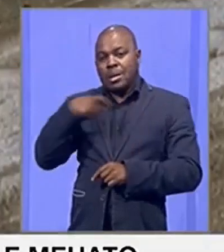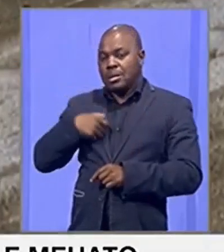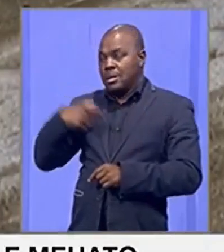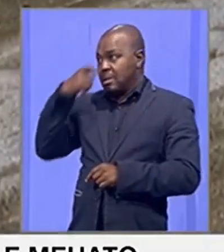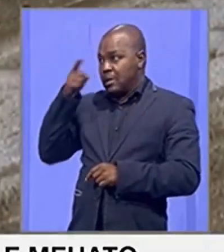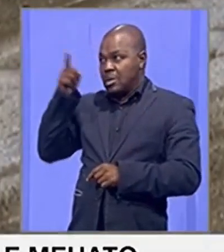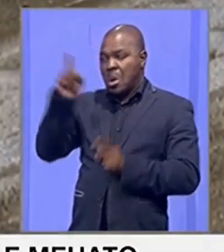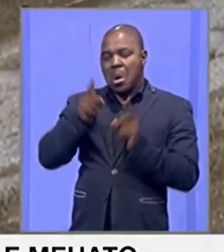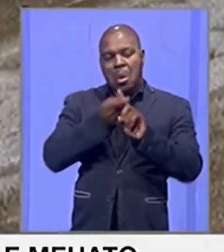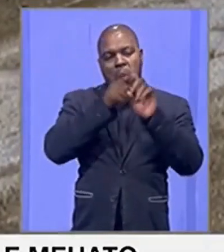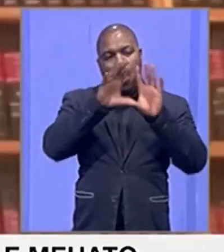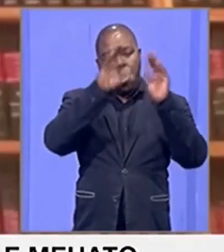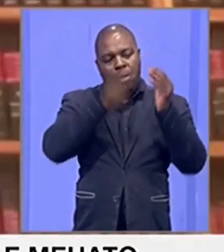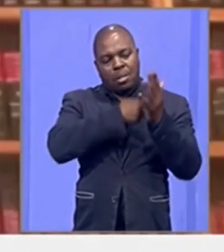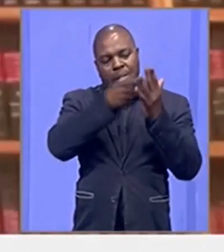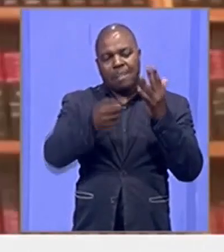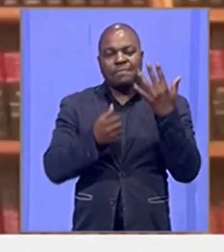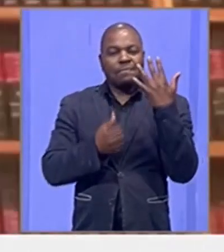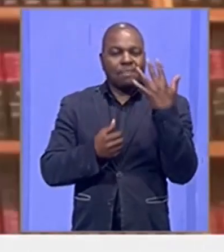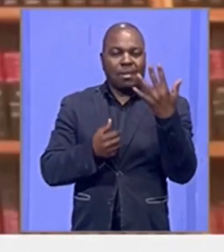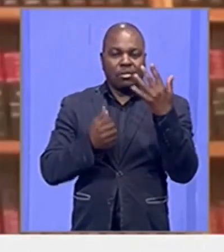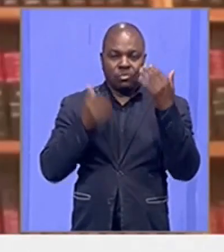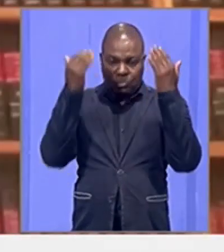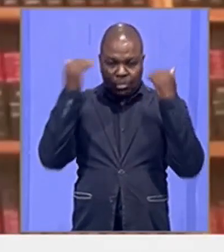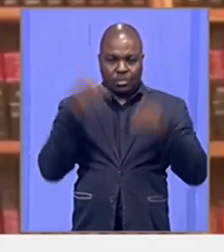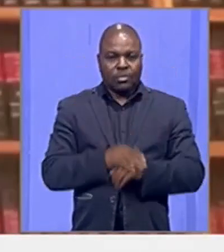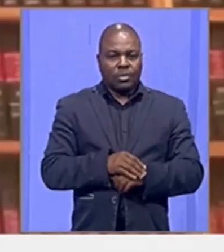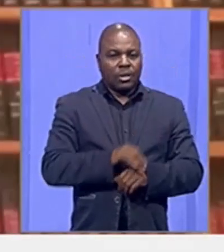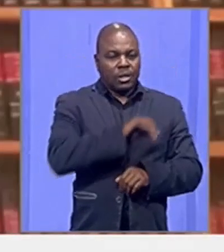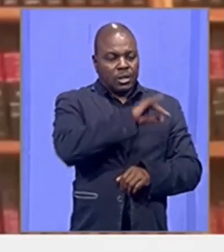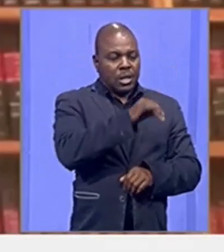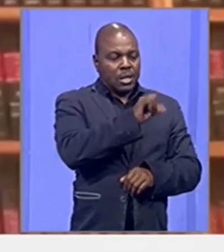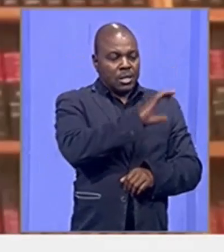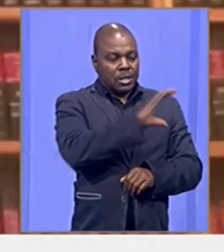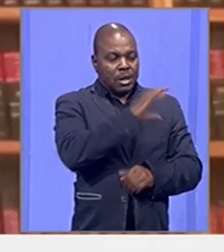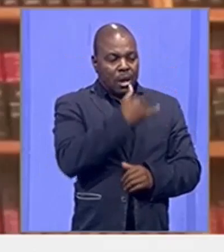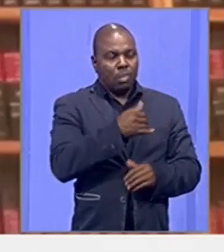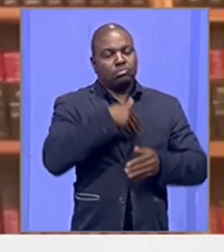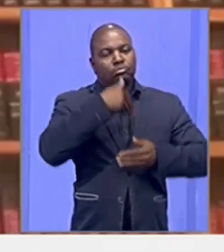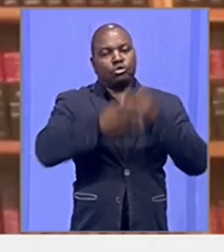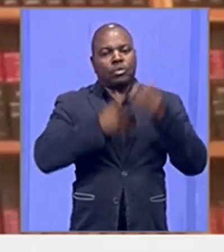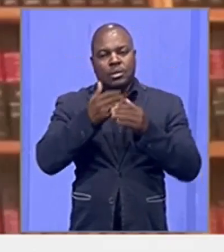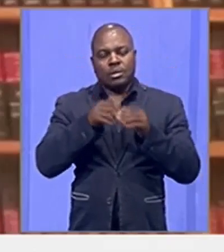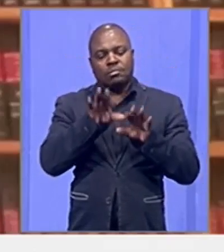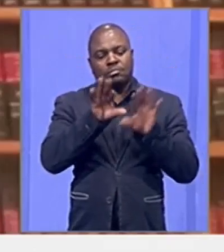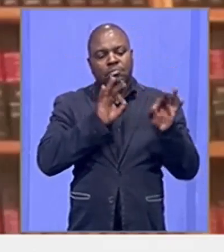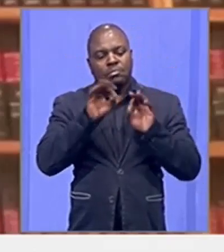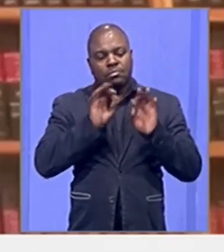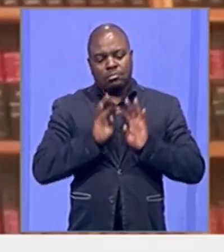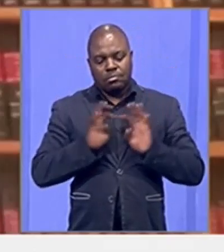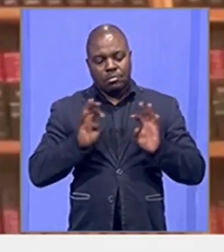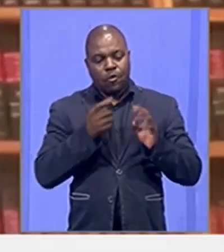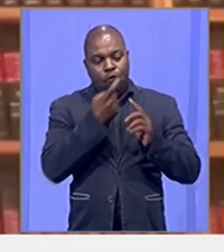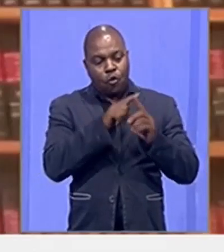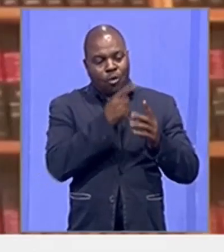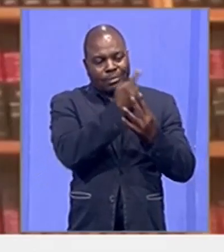ho ba hlano. The JSC is in the process of appointing the tribunal for each one of the